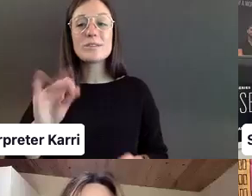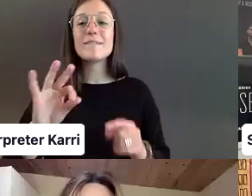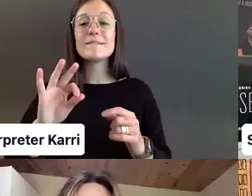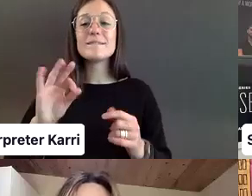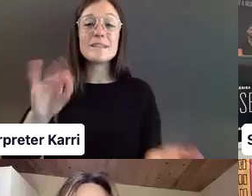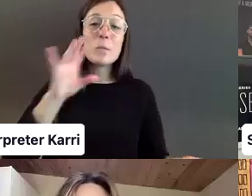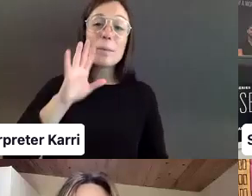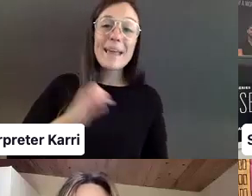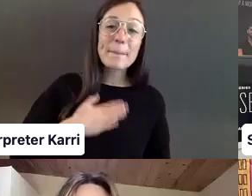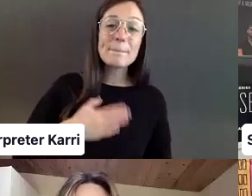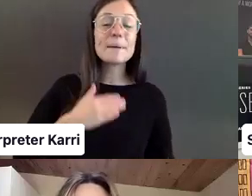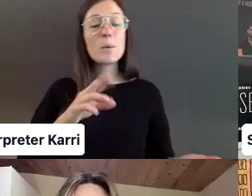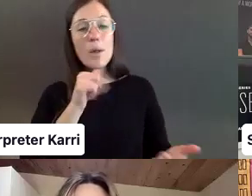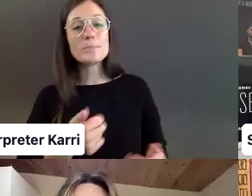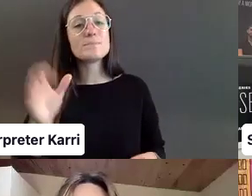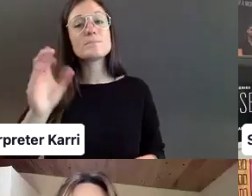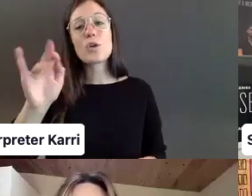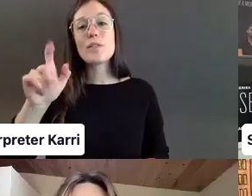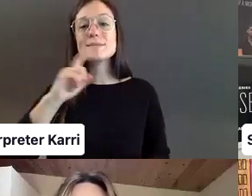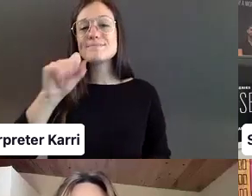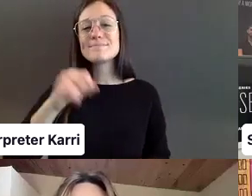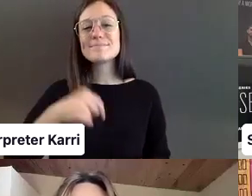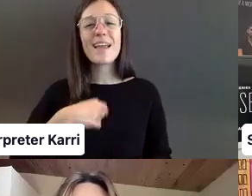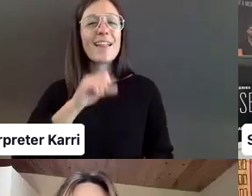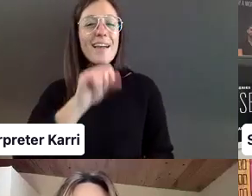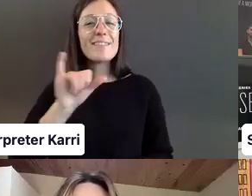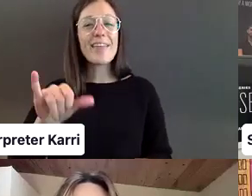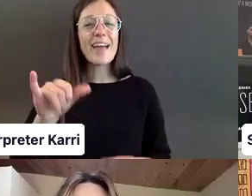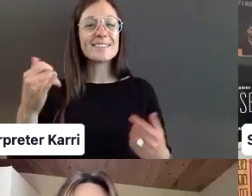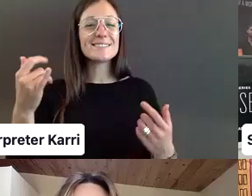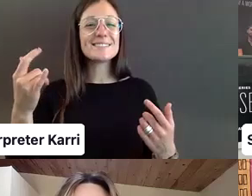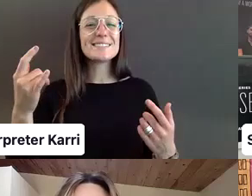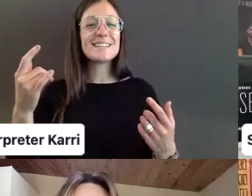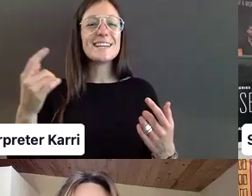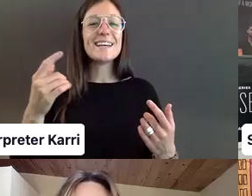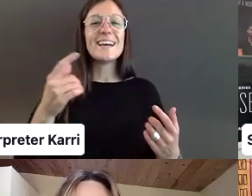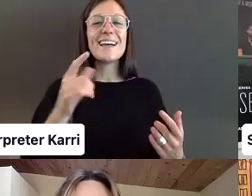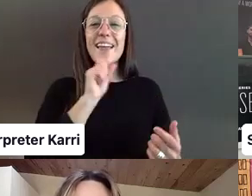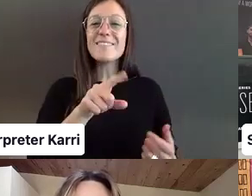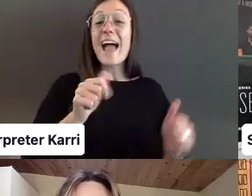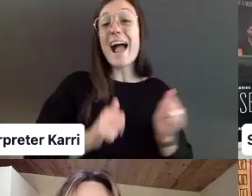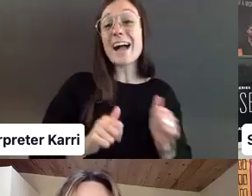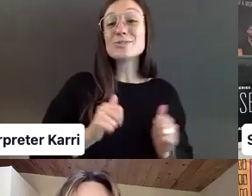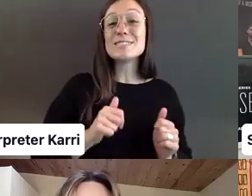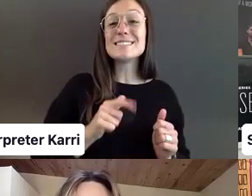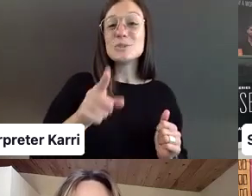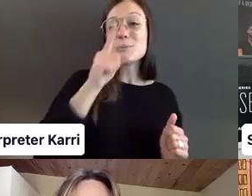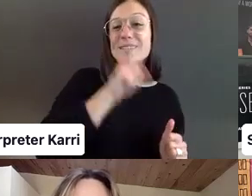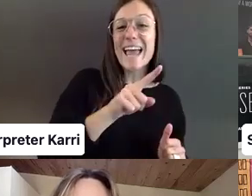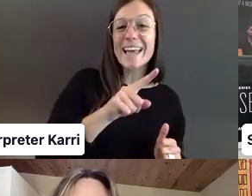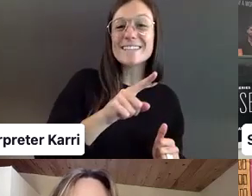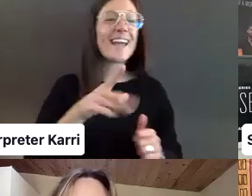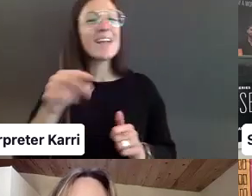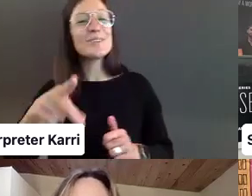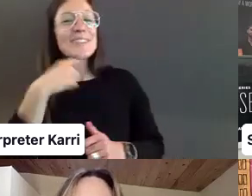going to be. Yeah. And I love the symmetry of actresses who play pretend, telling people to not pretend on their dates. There's a really